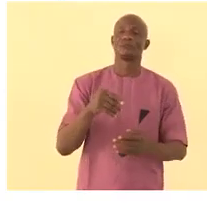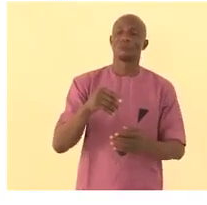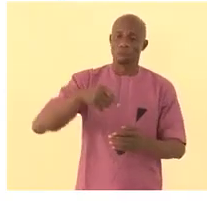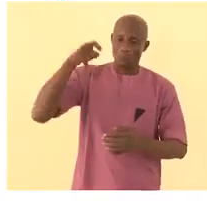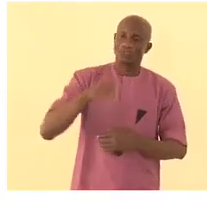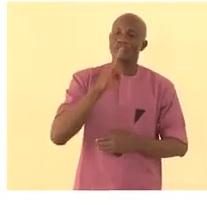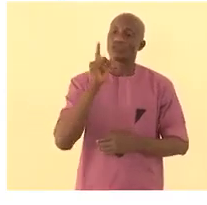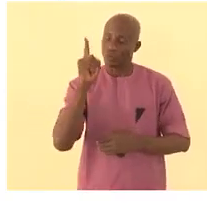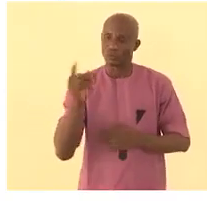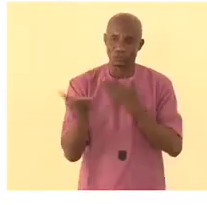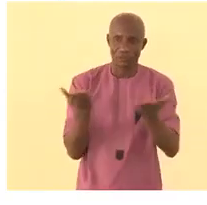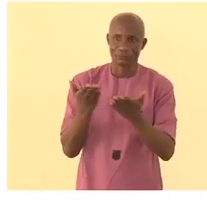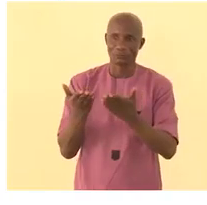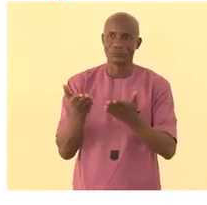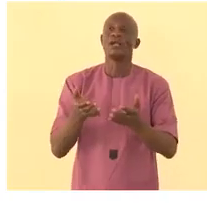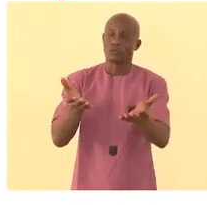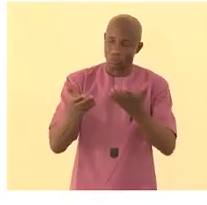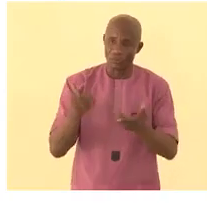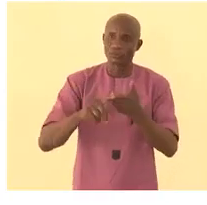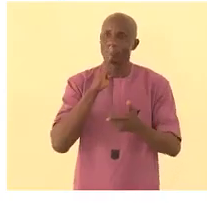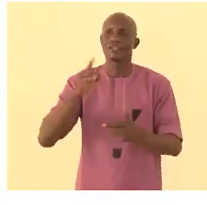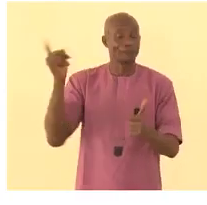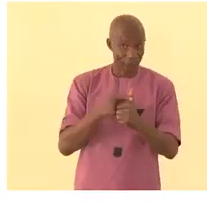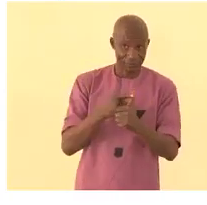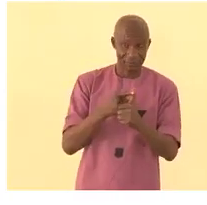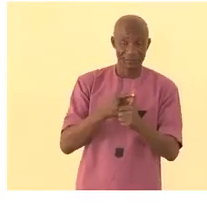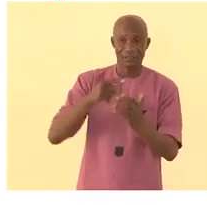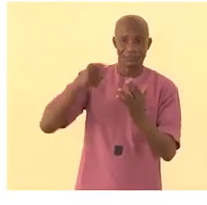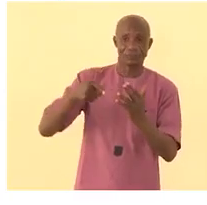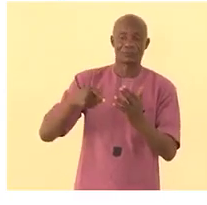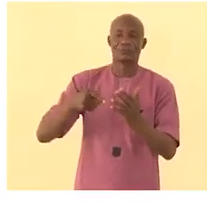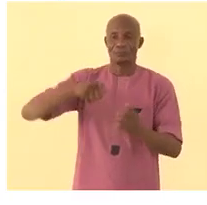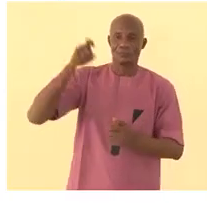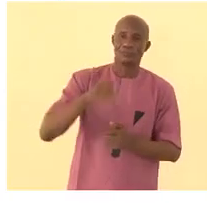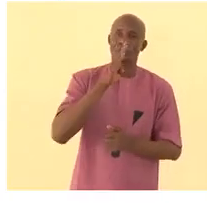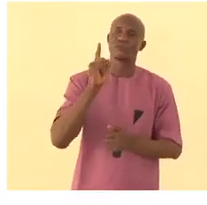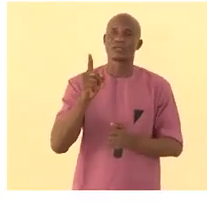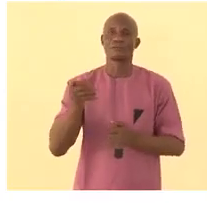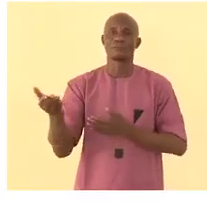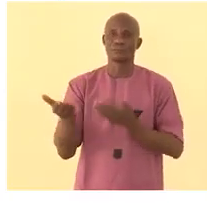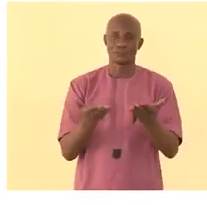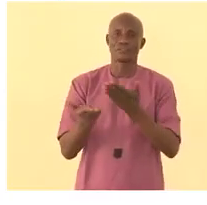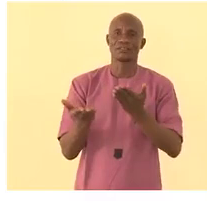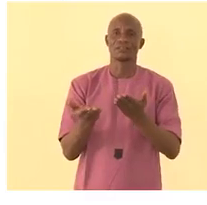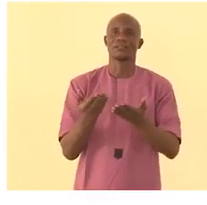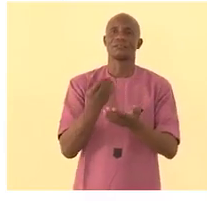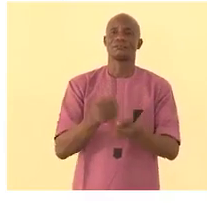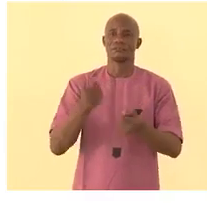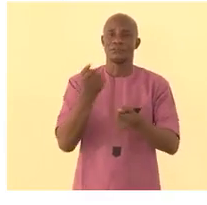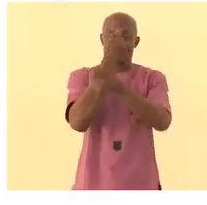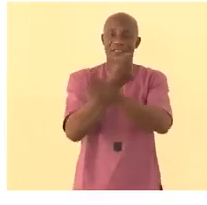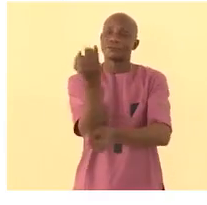the one who serves. And the one who wants to be the first among you must be the one who is the slave of